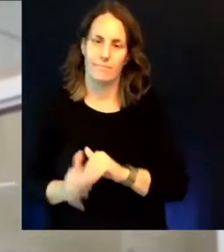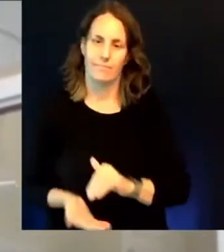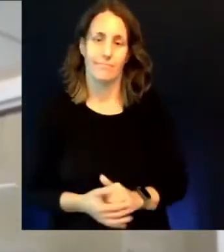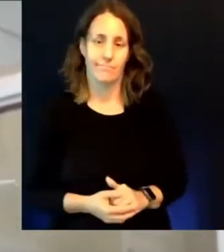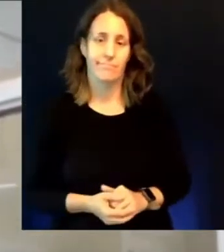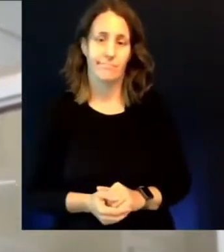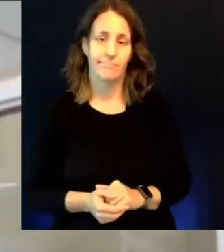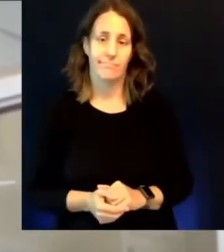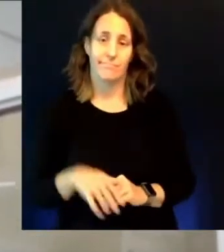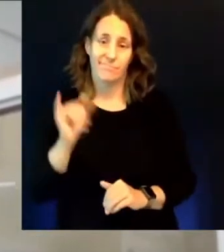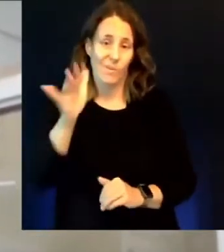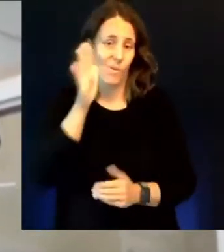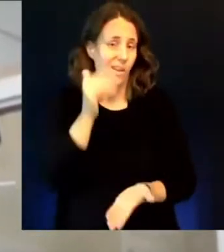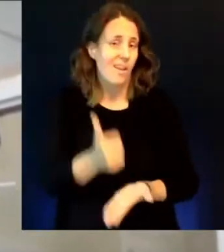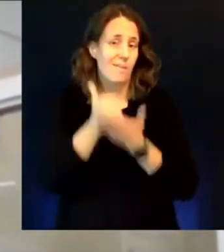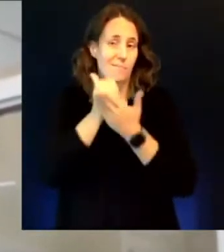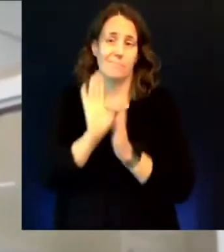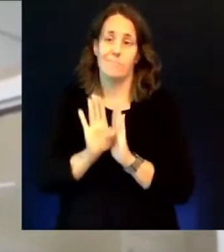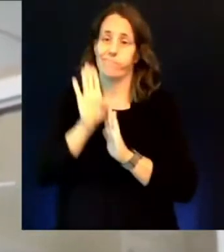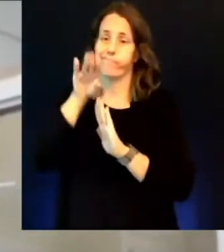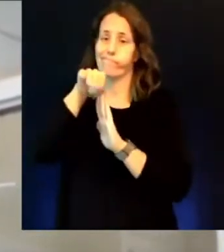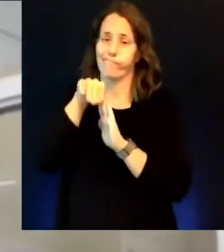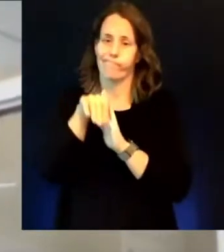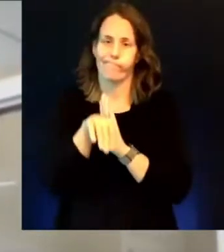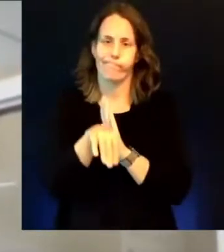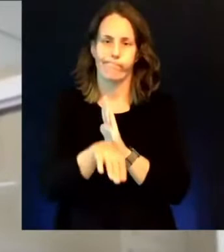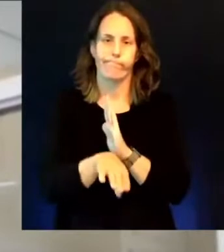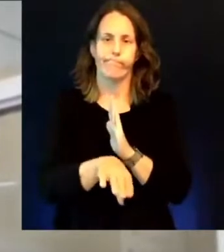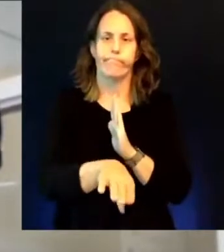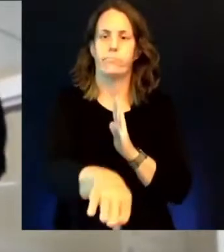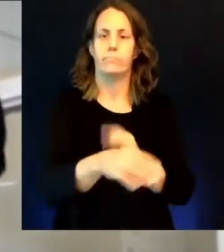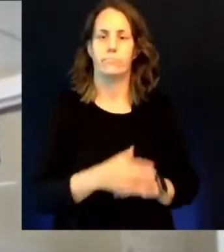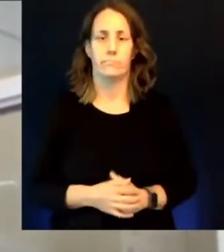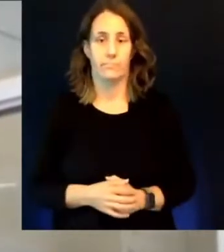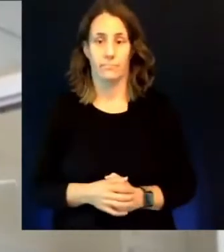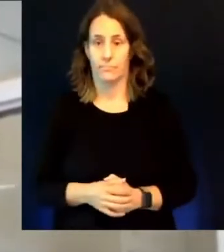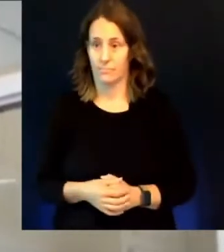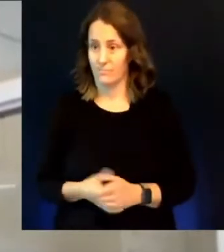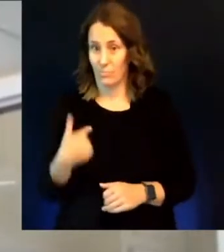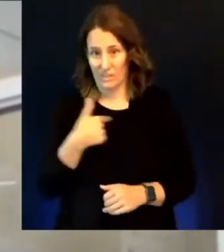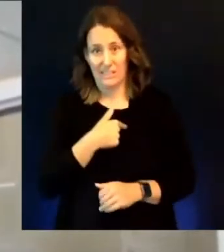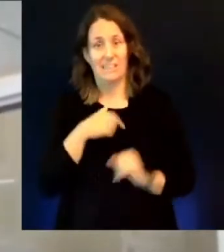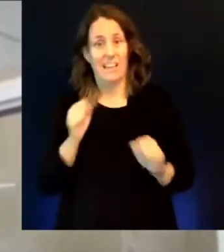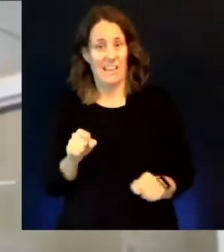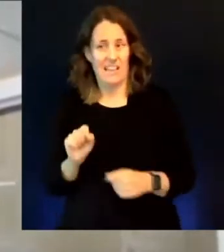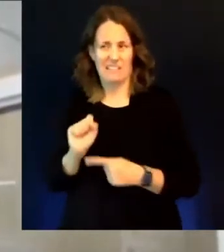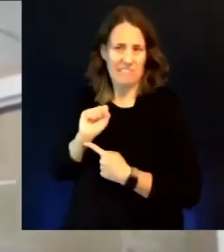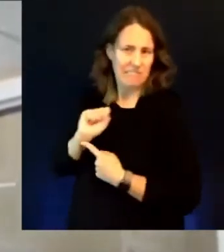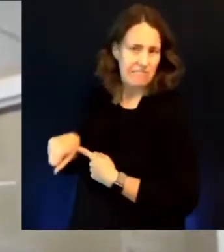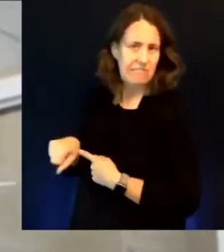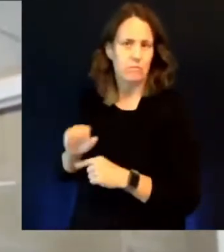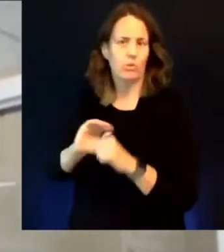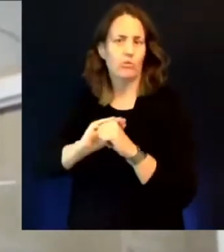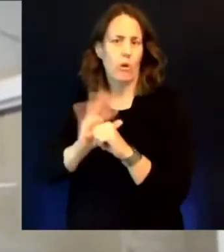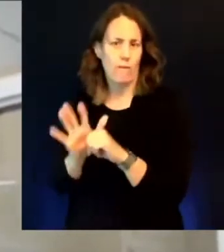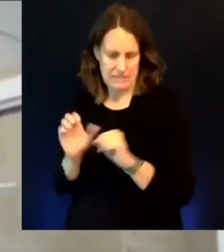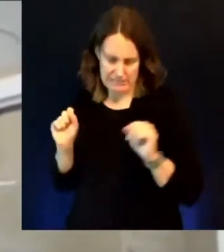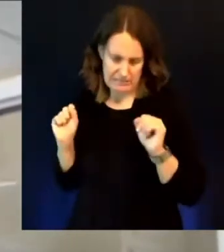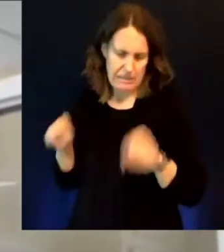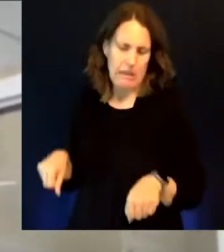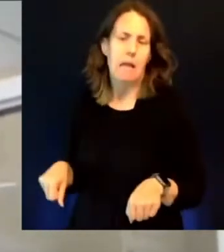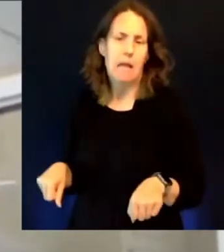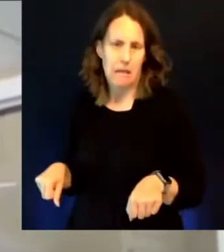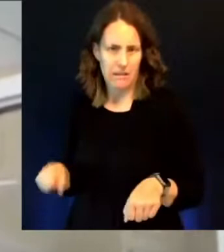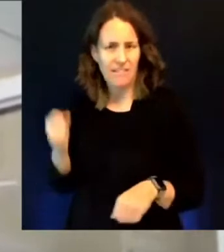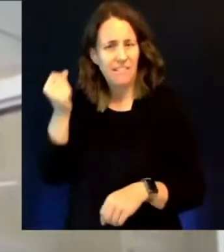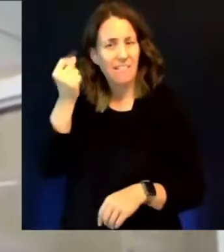how high the peak is going to be and how long it's going to last. Those things are really complicated, but we need to use all the tools we have to